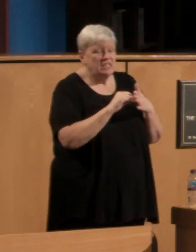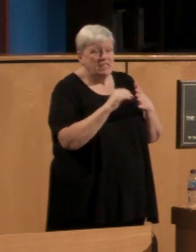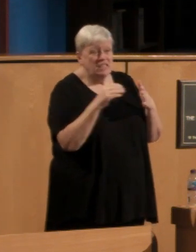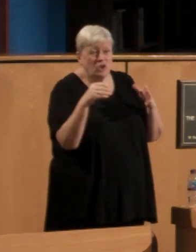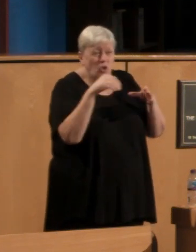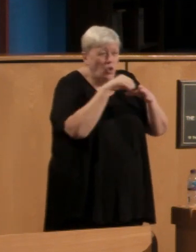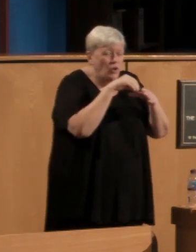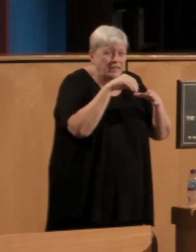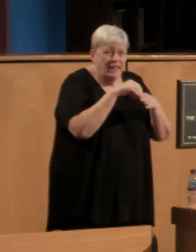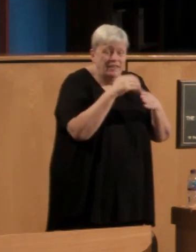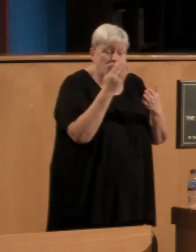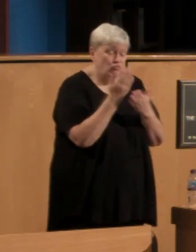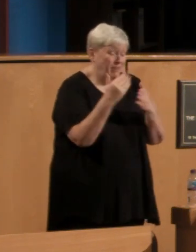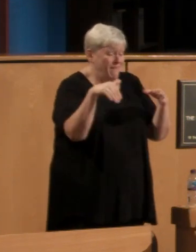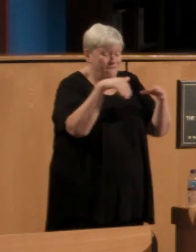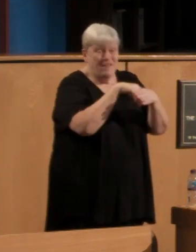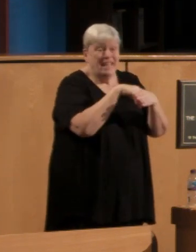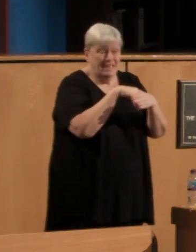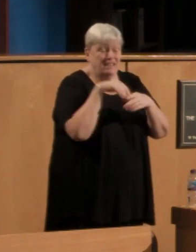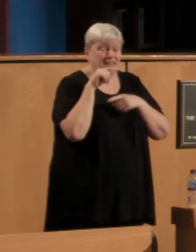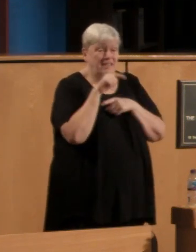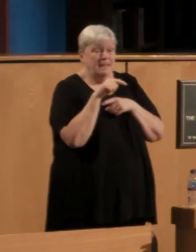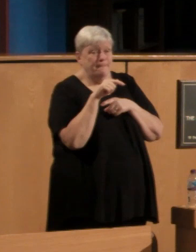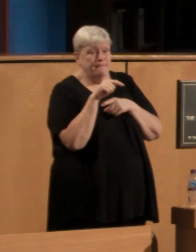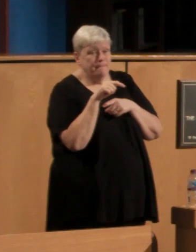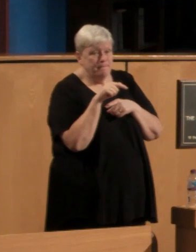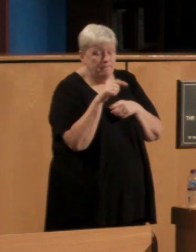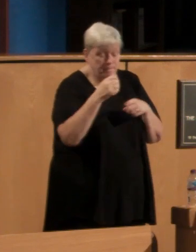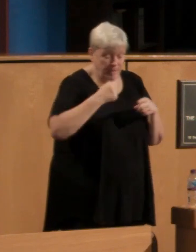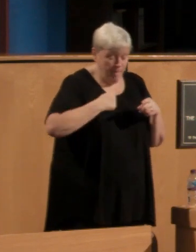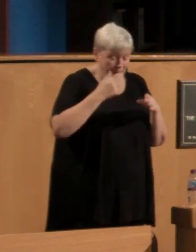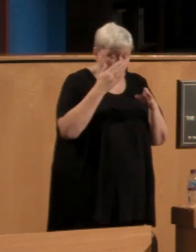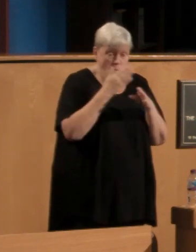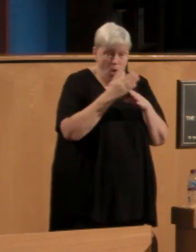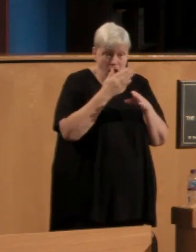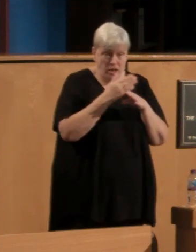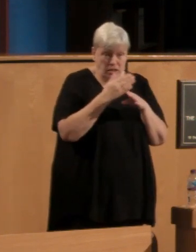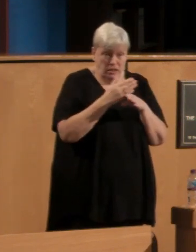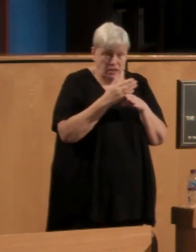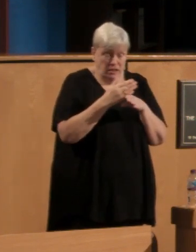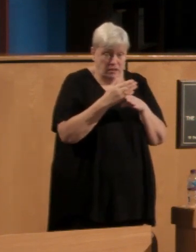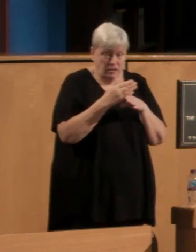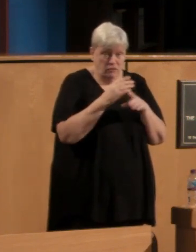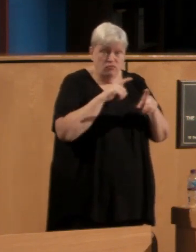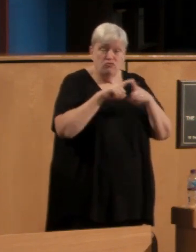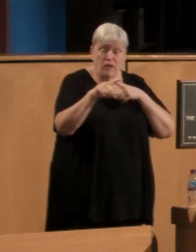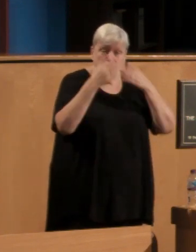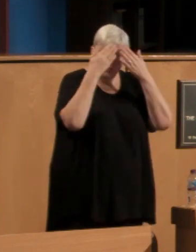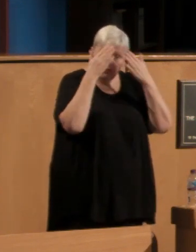context to dig into queer themes. So I think my work tends to try to